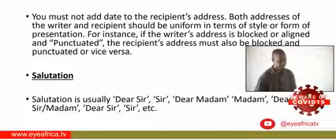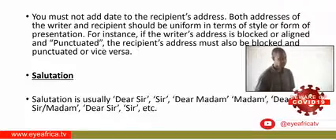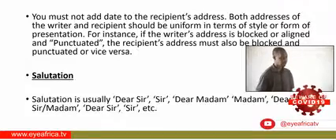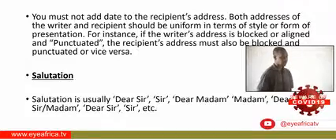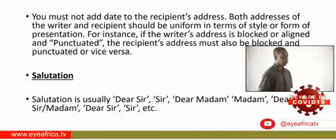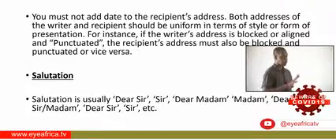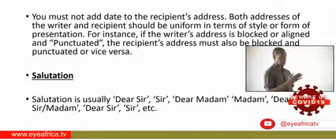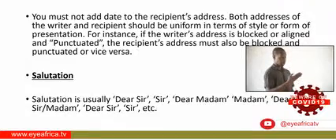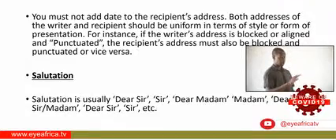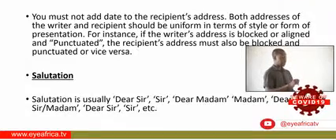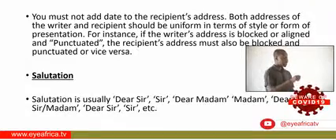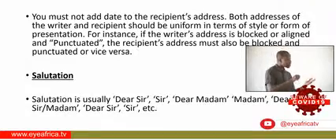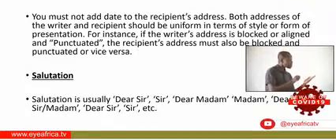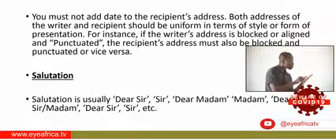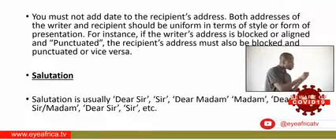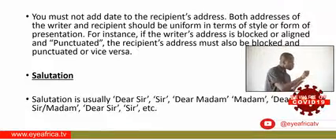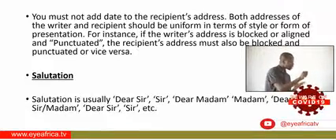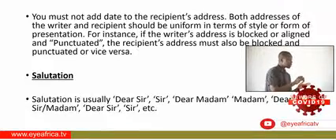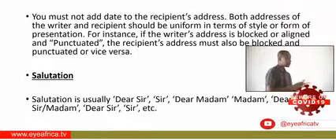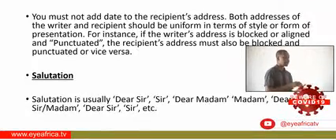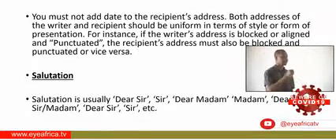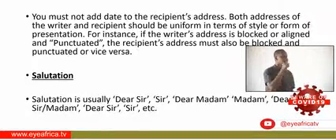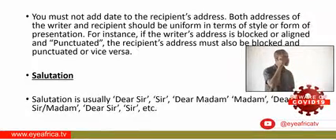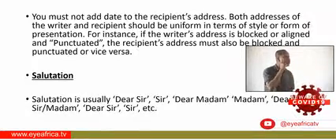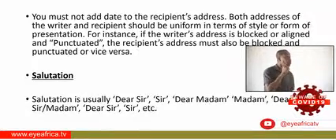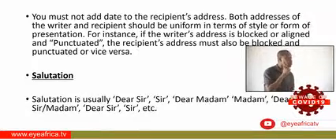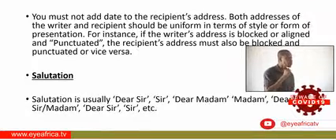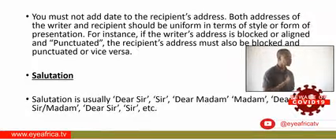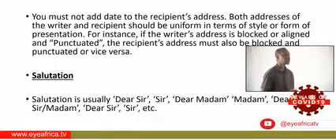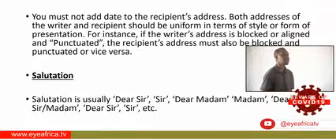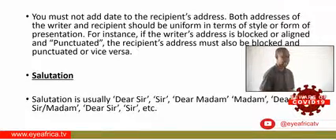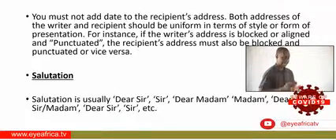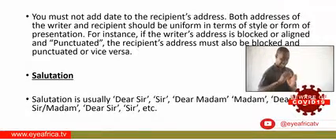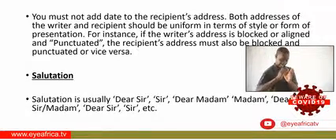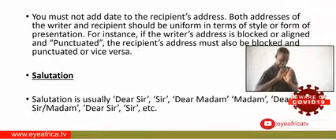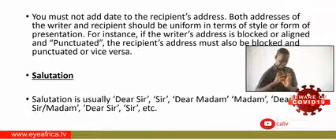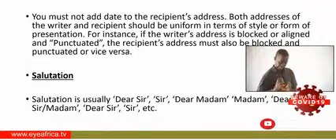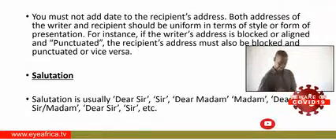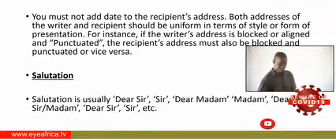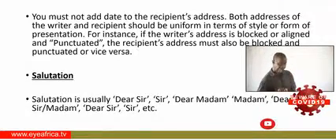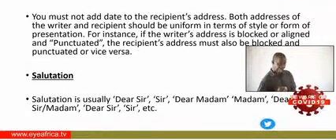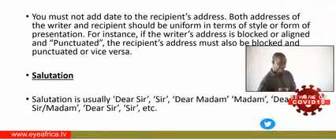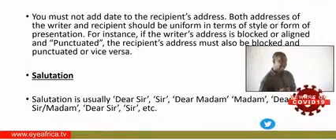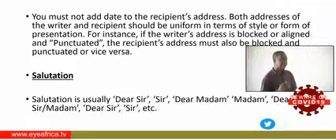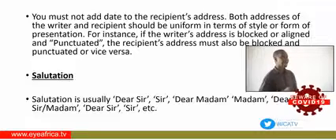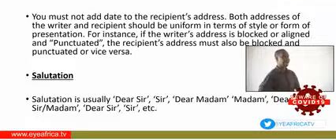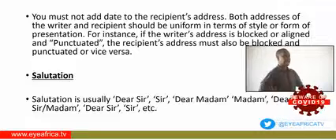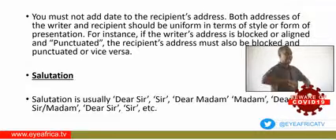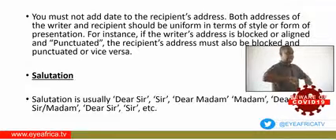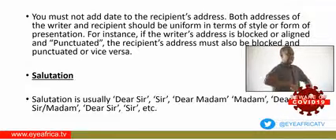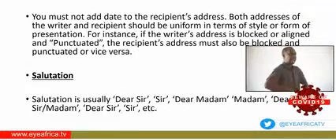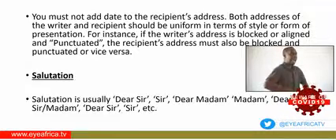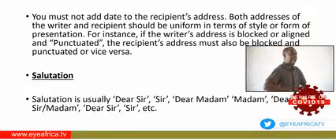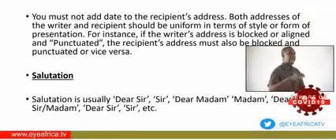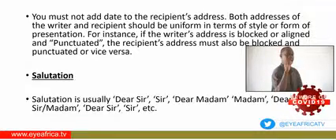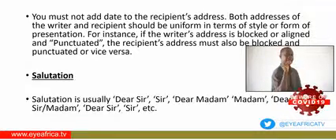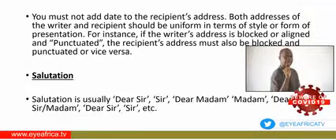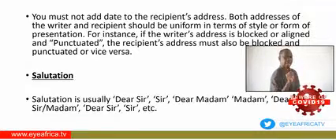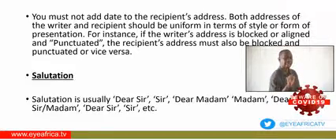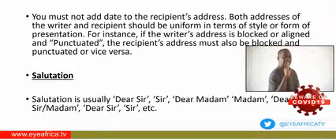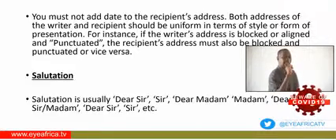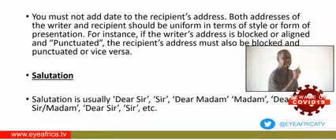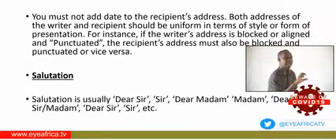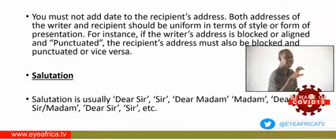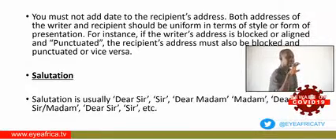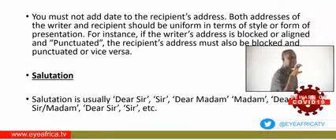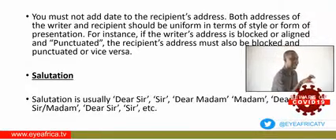you may usually use dear sir as the